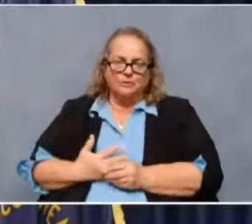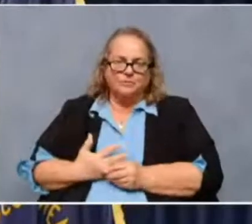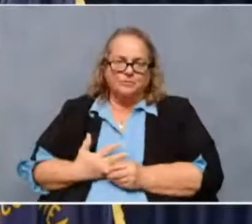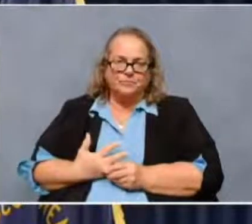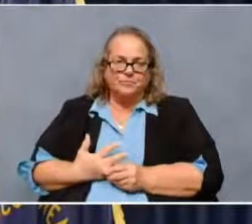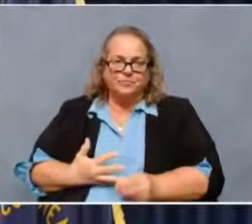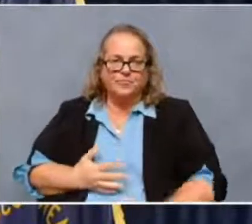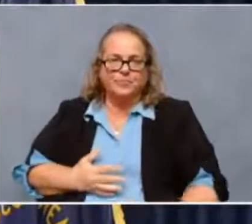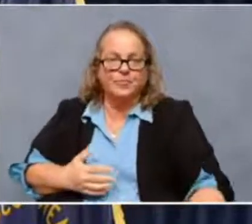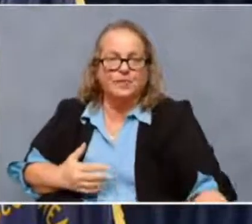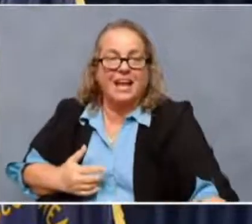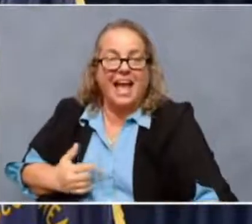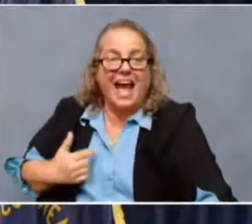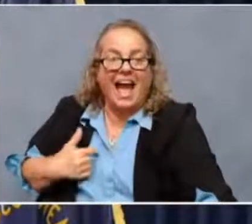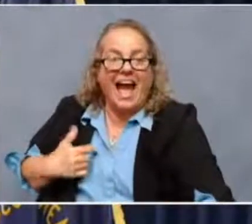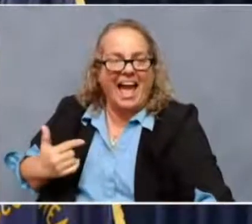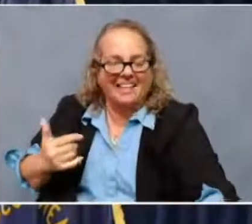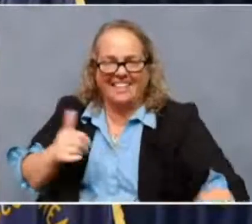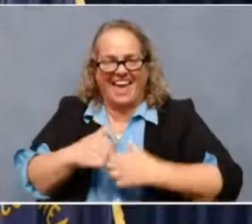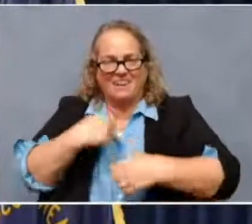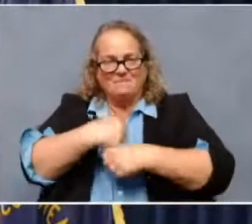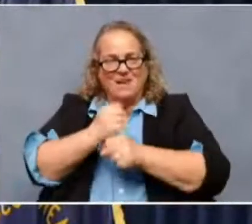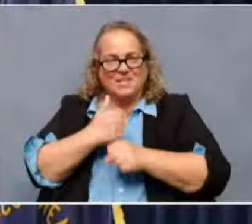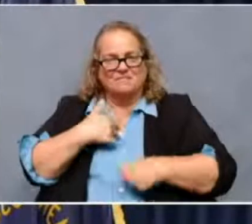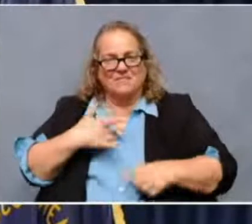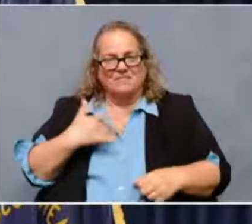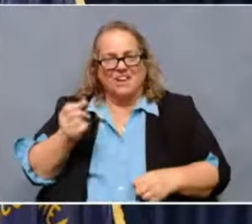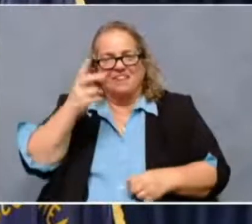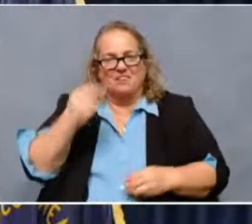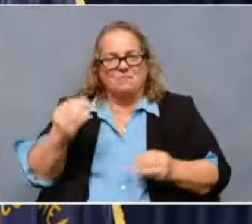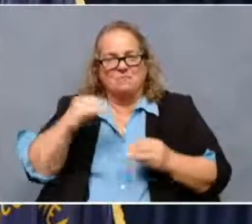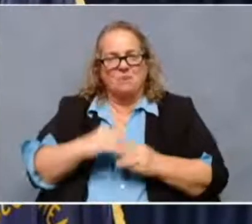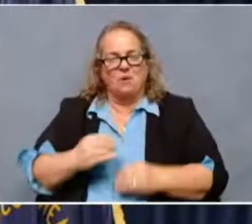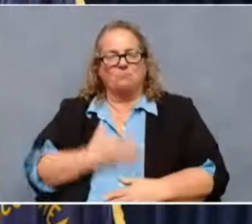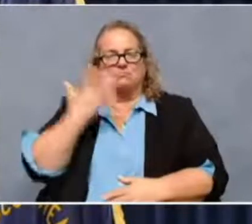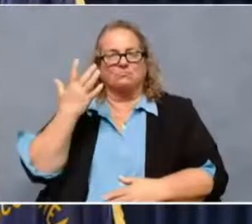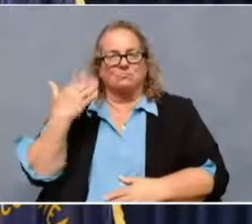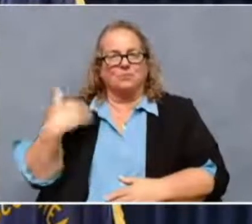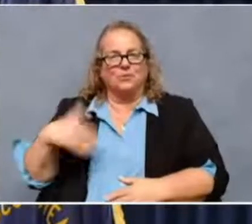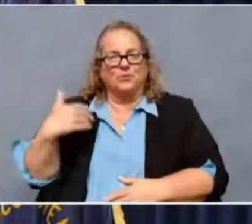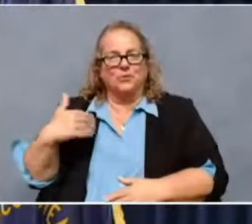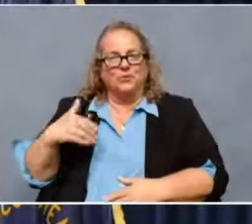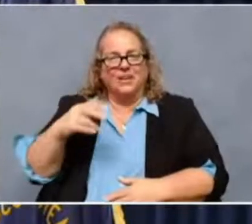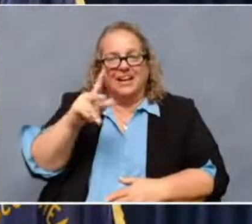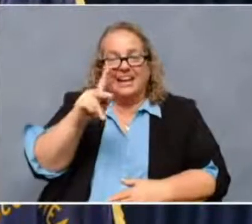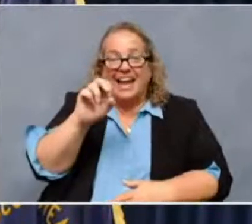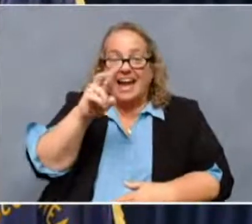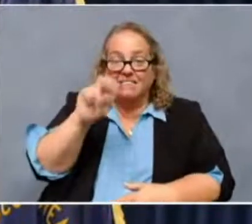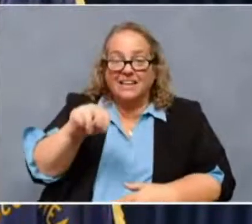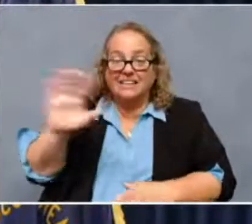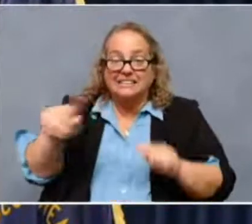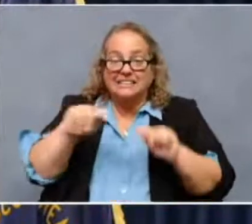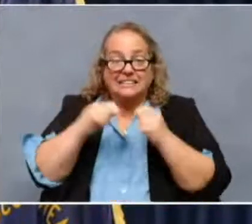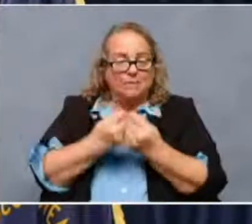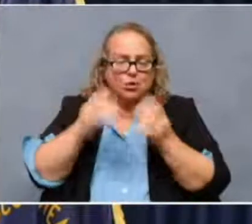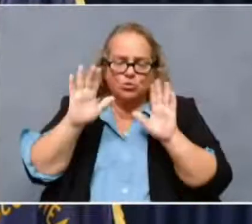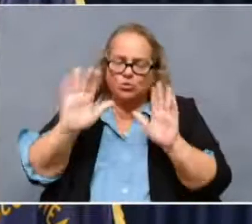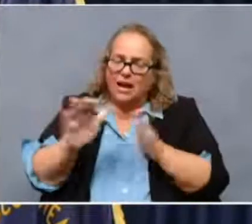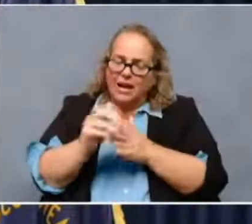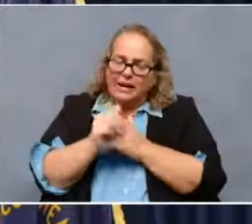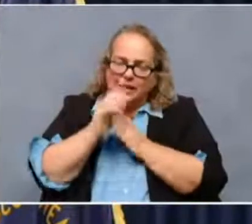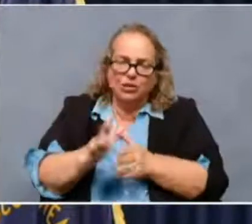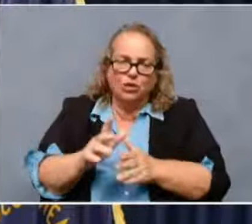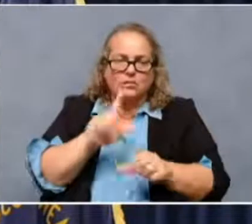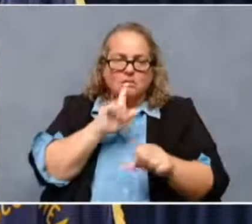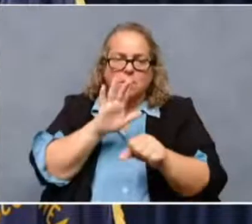That got me even more fired up. Kevin and his team are great leaders, committed to the community and to the state.